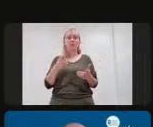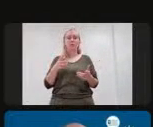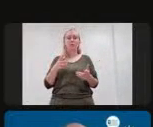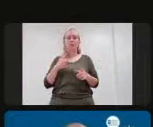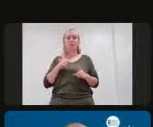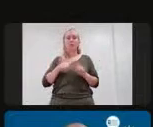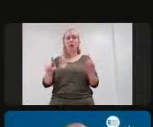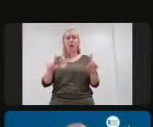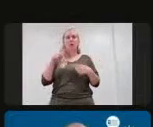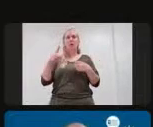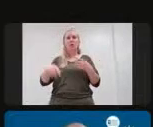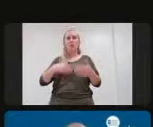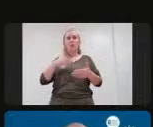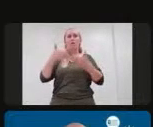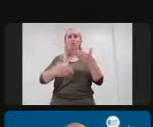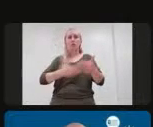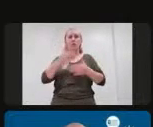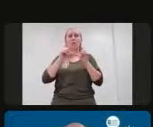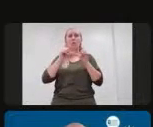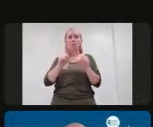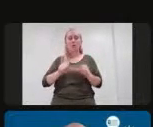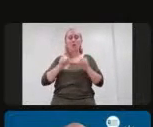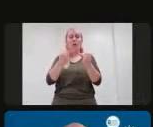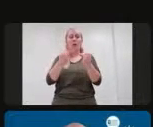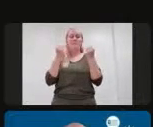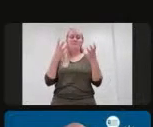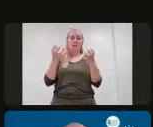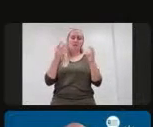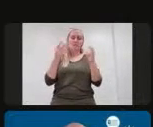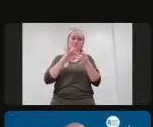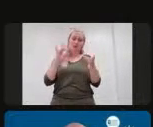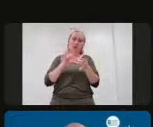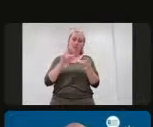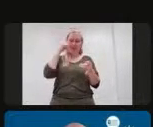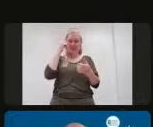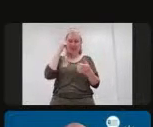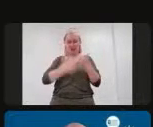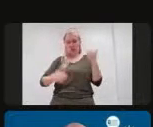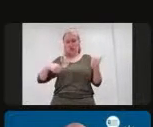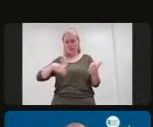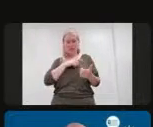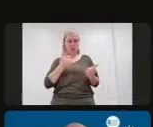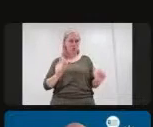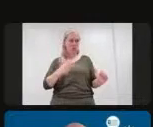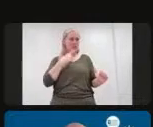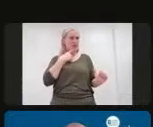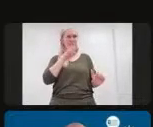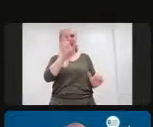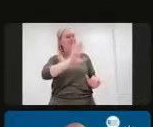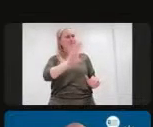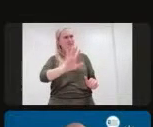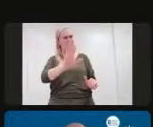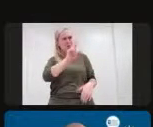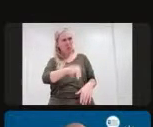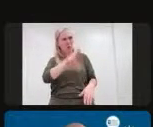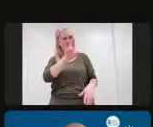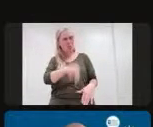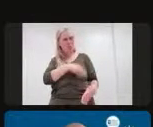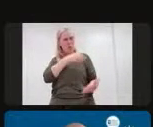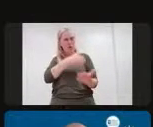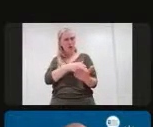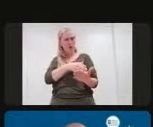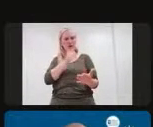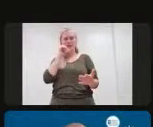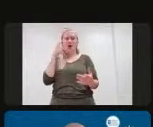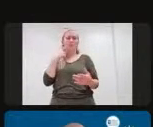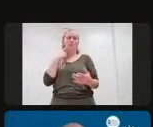on and on, making lots of statements that I think each of us would try to rebut in a number of ways, it's not